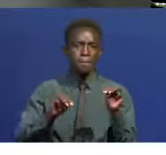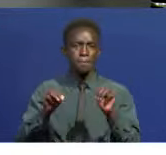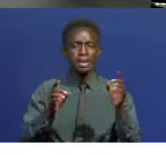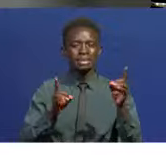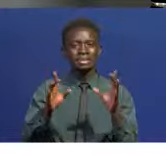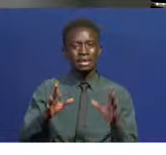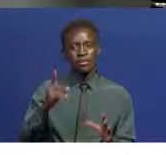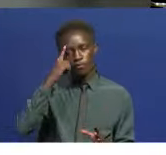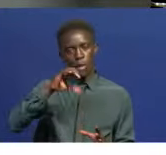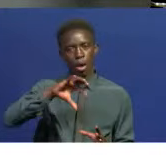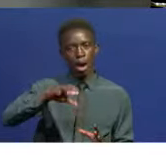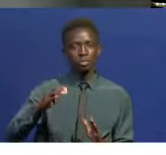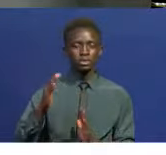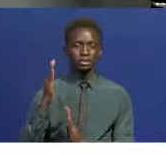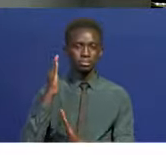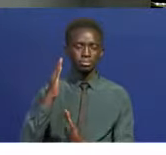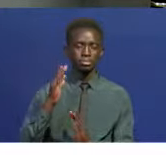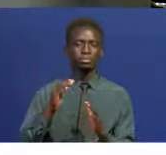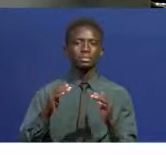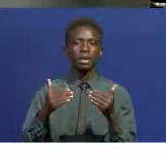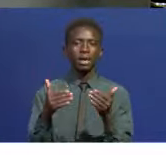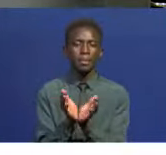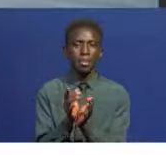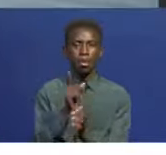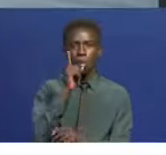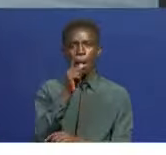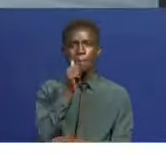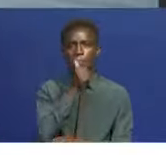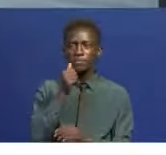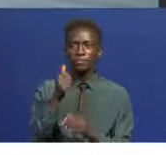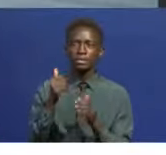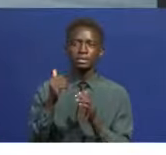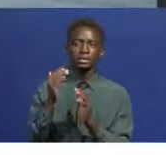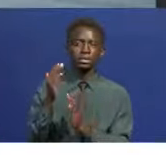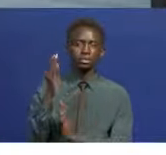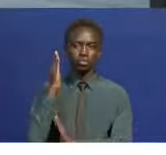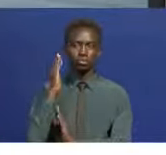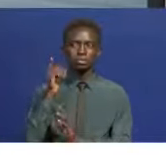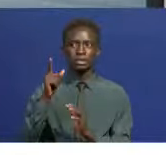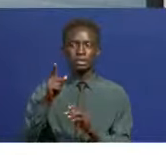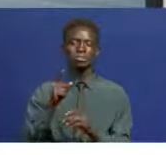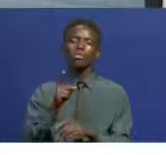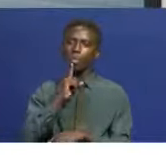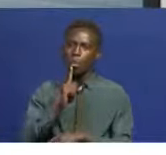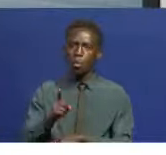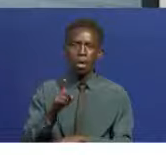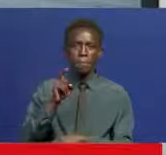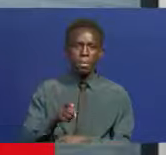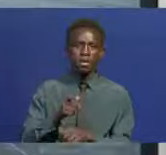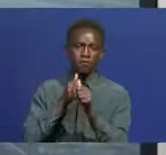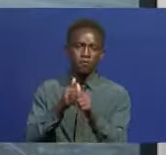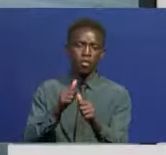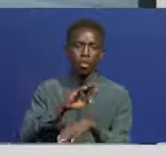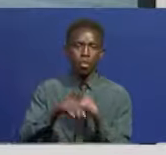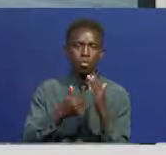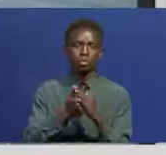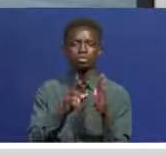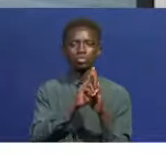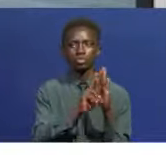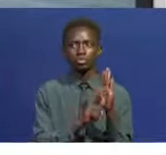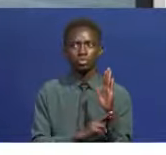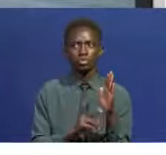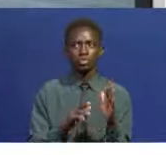Guards Limited, one of the private security firms that have been instructed to follow the regulation. All of the security firms